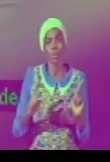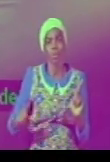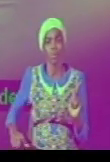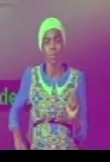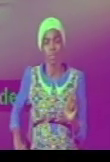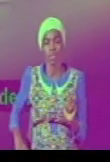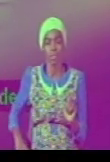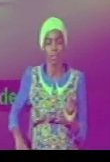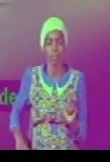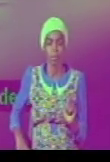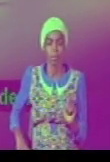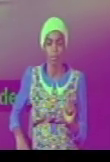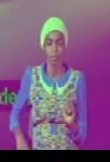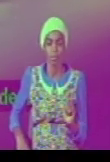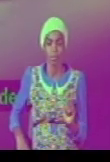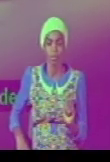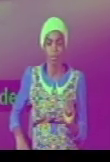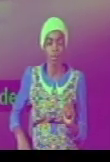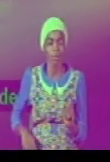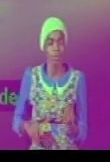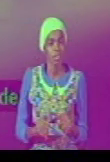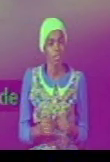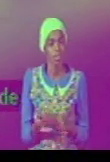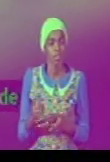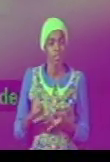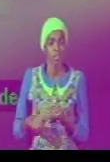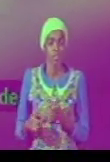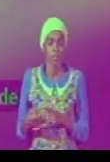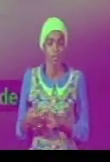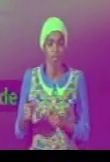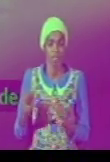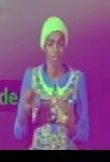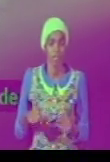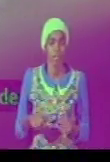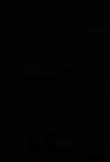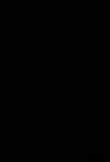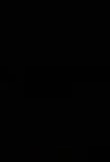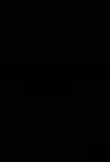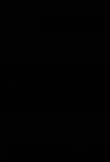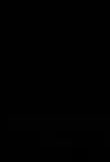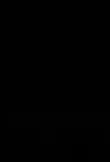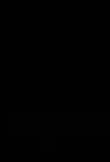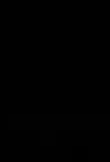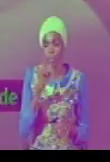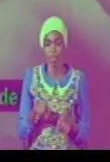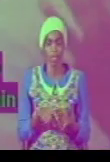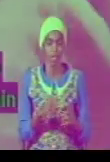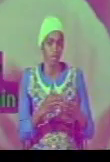Lord. All the friends could never be as close to me.